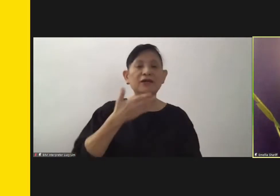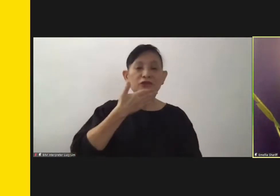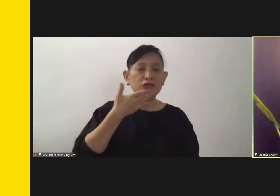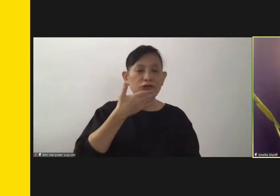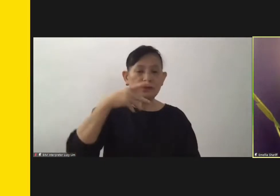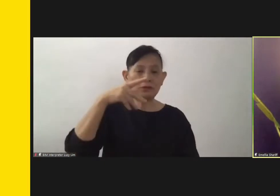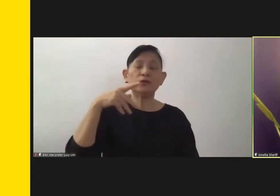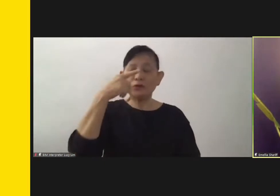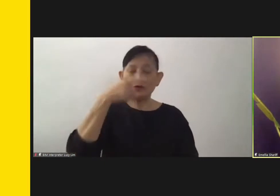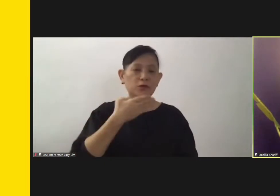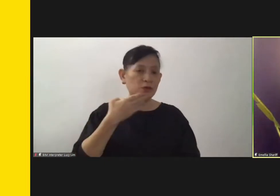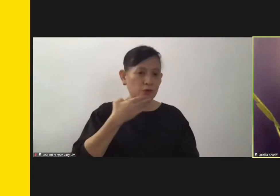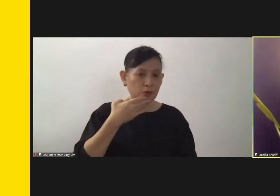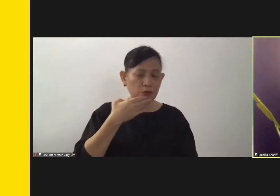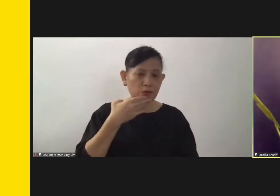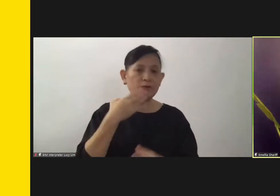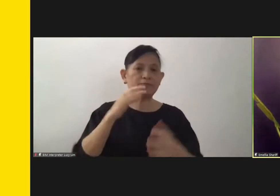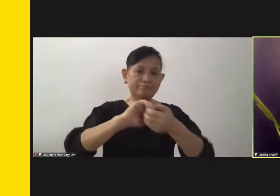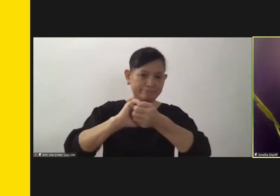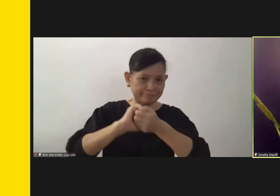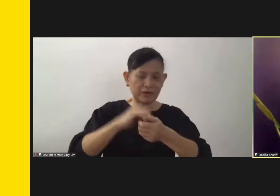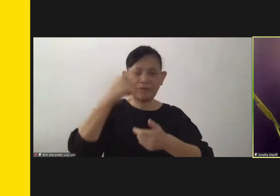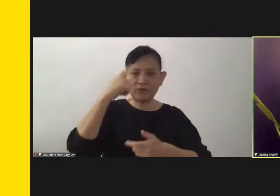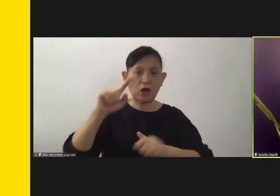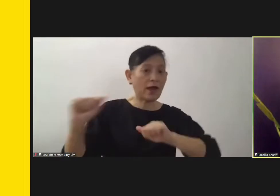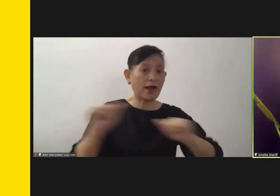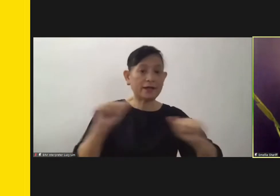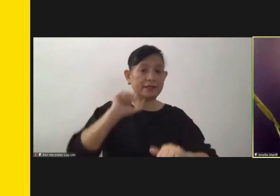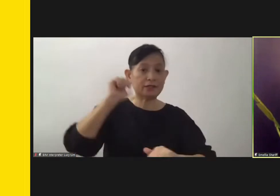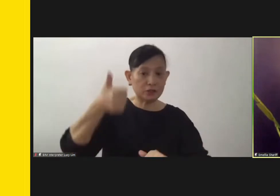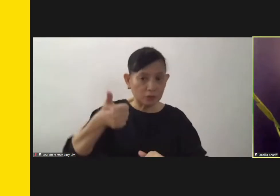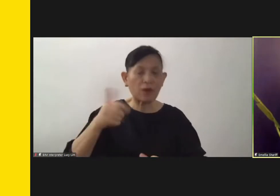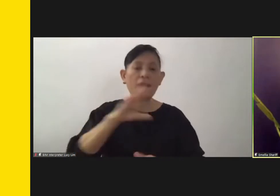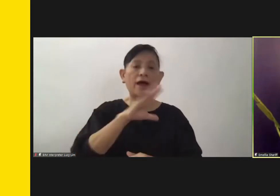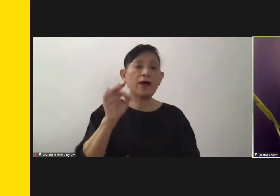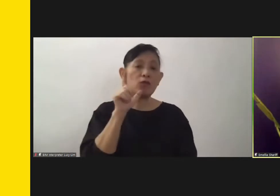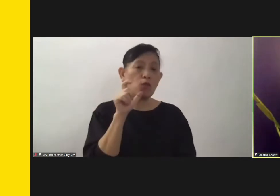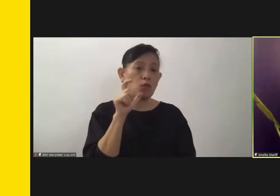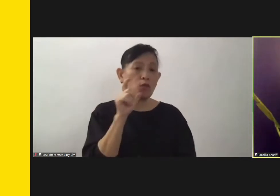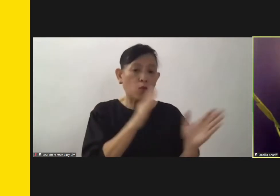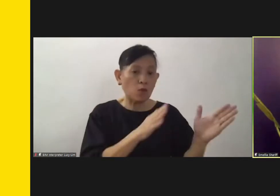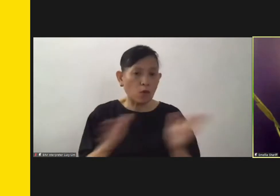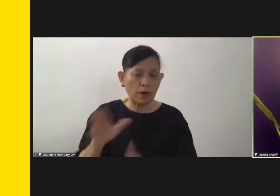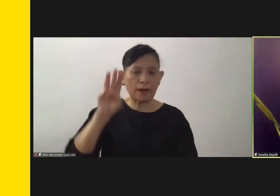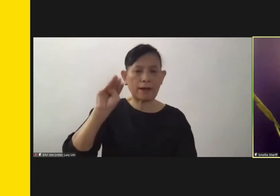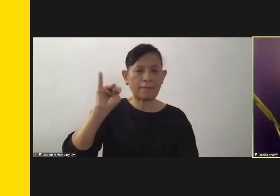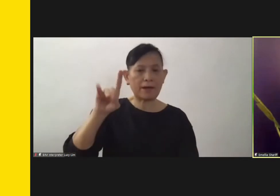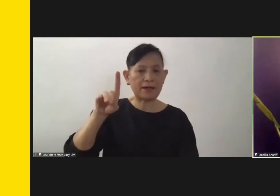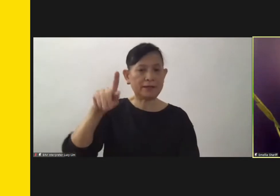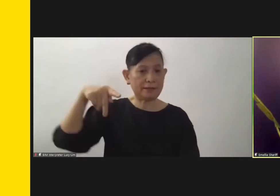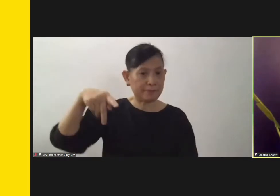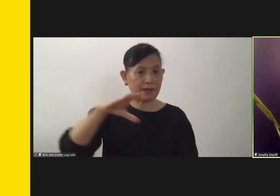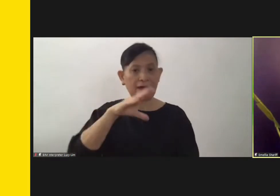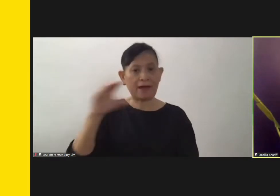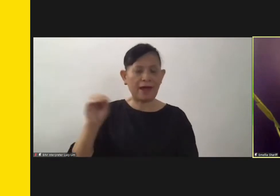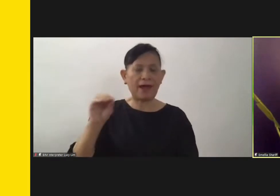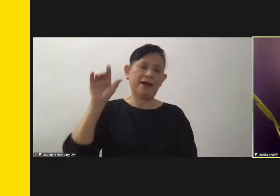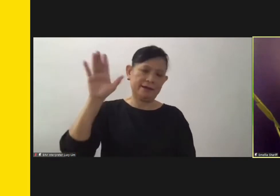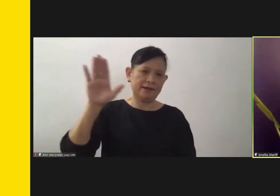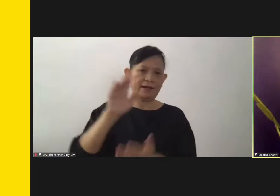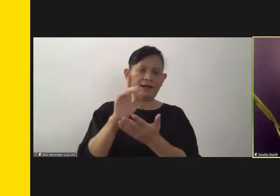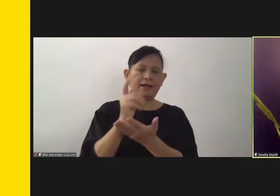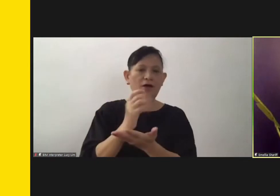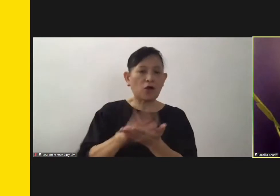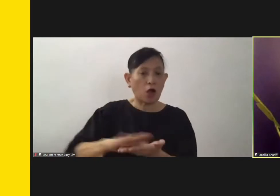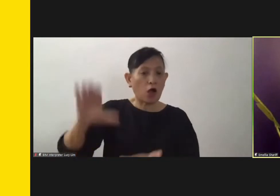PACT 2022, proudly brought to you by Taylor's College and MIDP. My name is Amelia Sharif and it